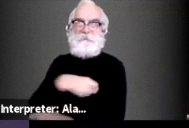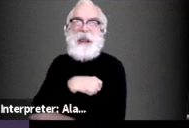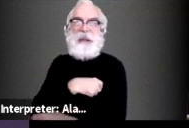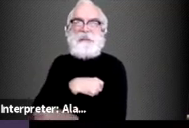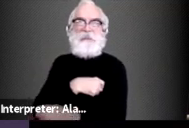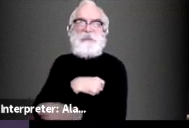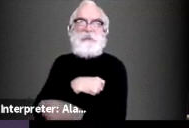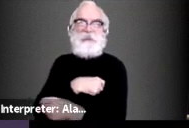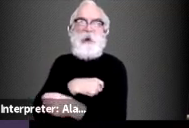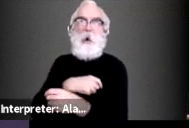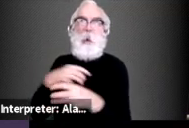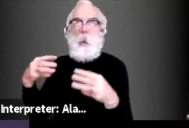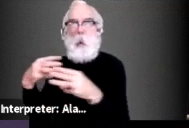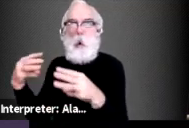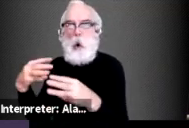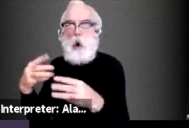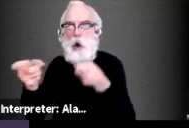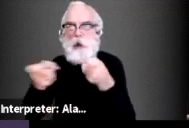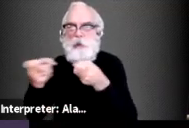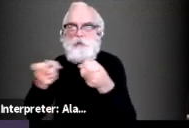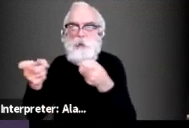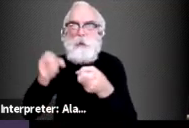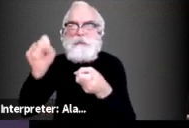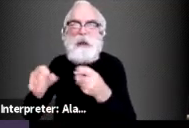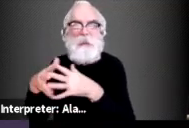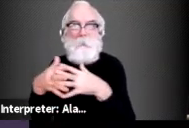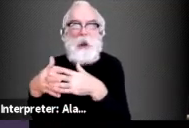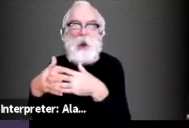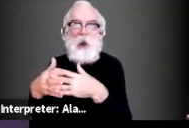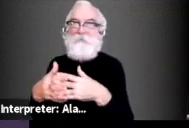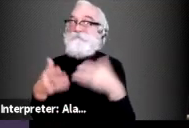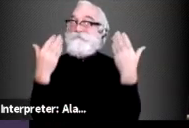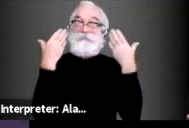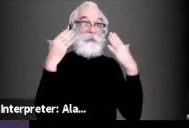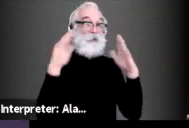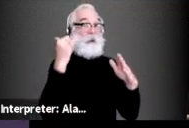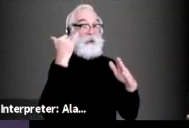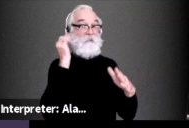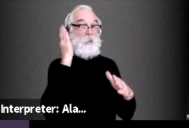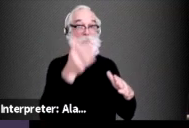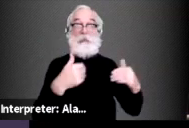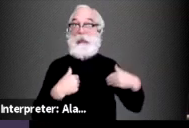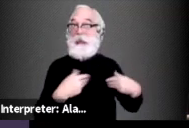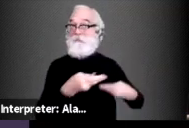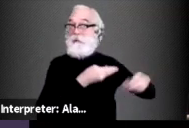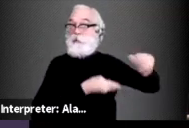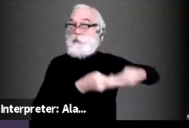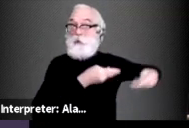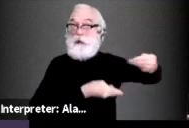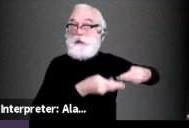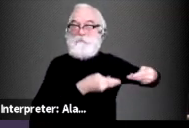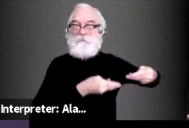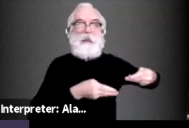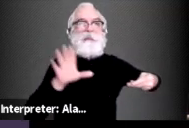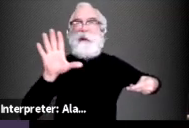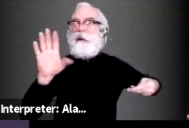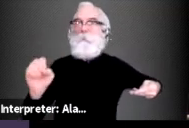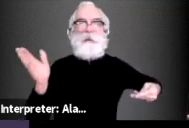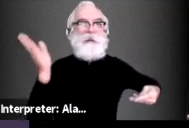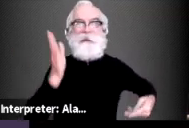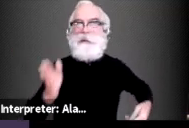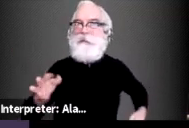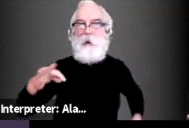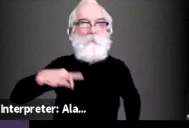no realistic prospect that trade would actually take place, and the company never realized any significant profit from its